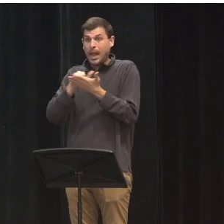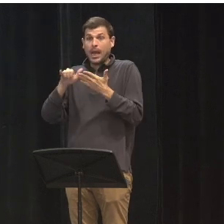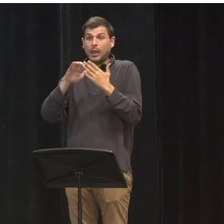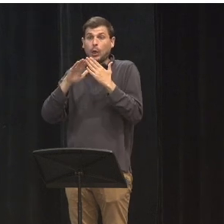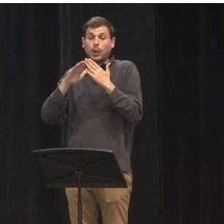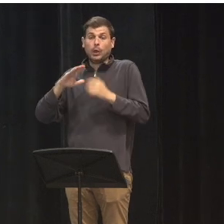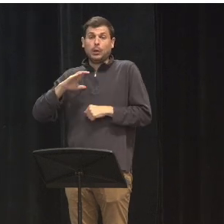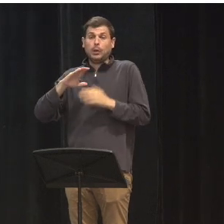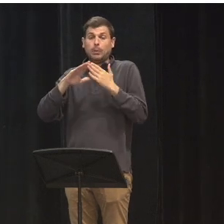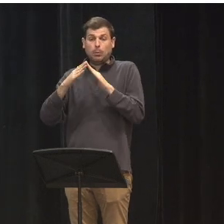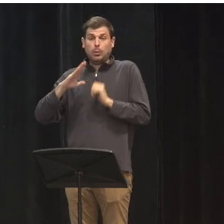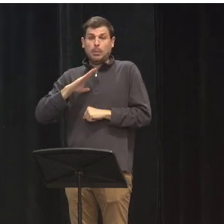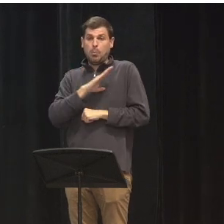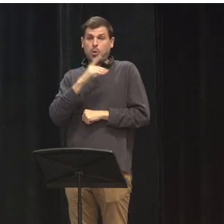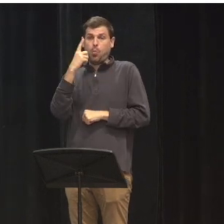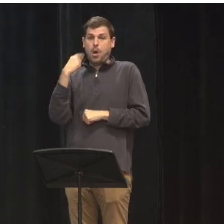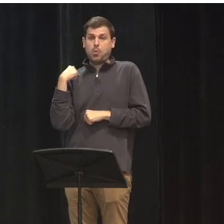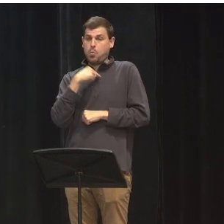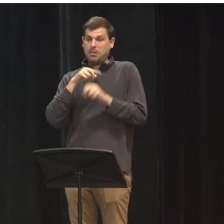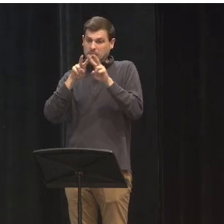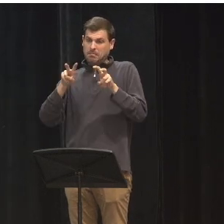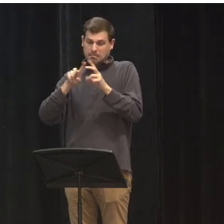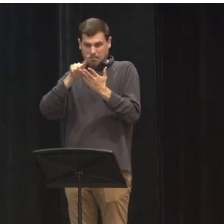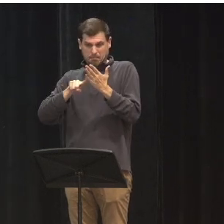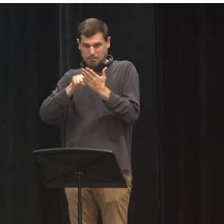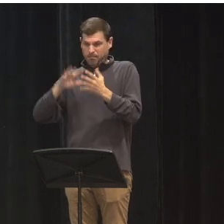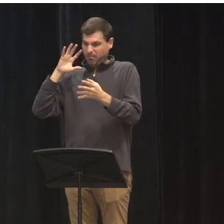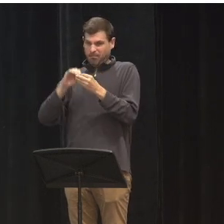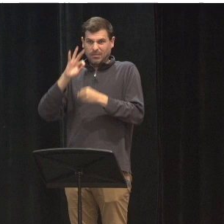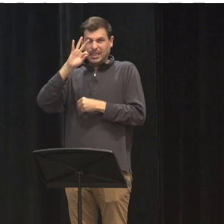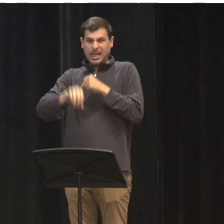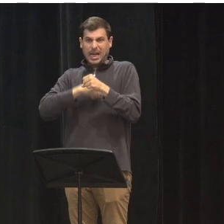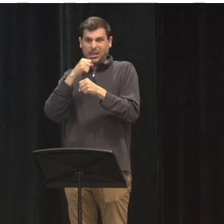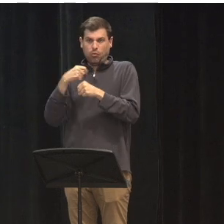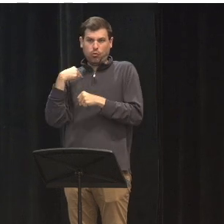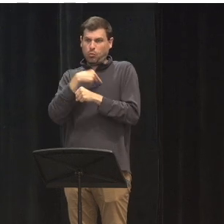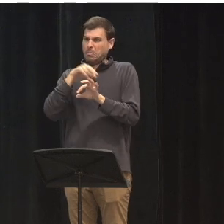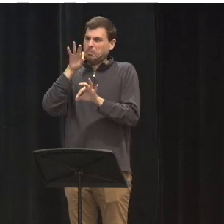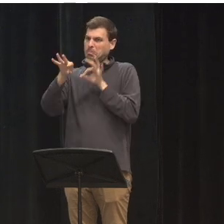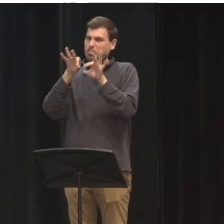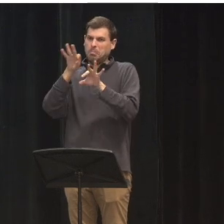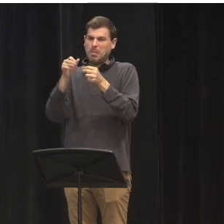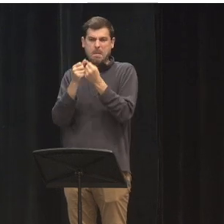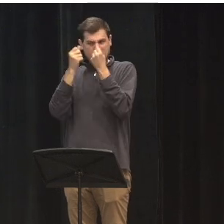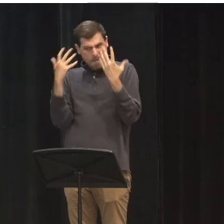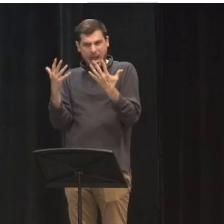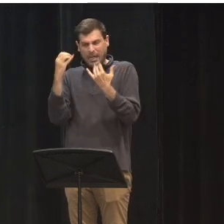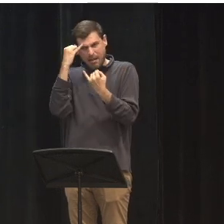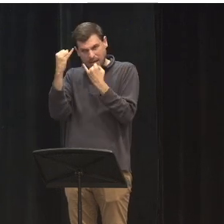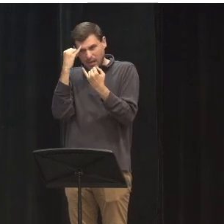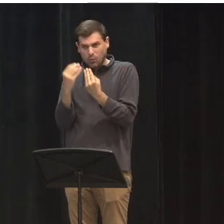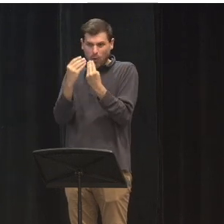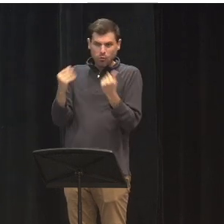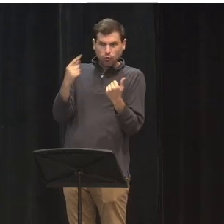has been reviewing the Battery Park City Resiliency Plans for around 9 years, issuing numerous resolutions on all aspects of the South